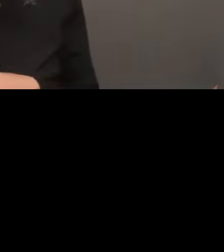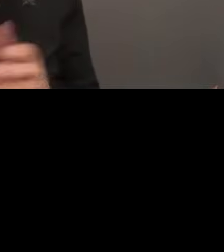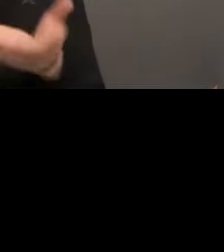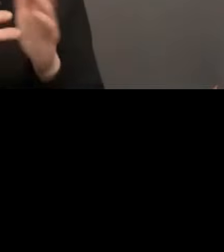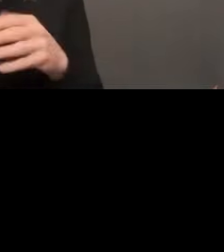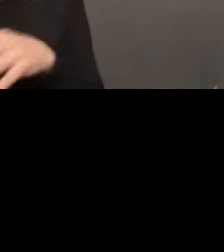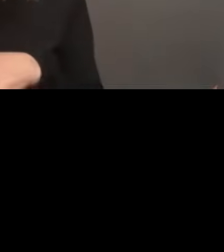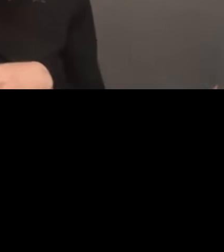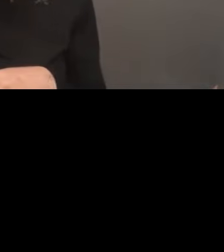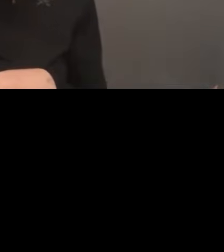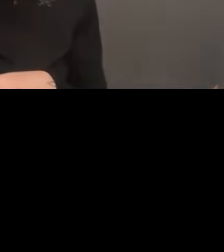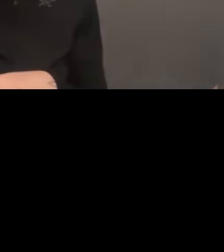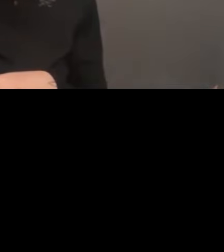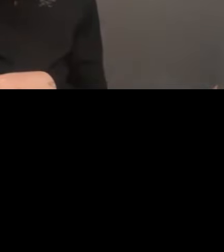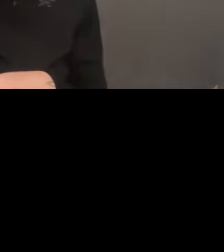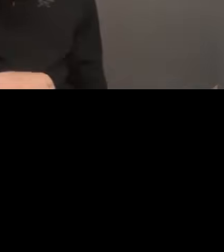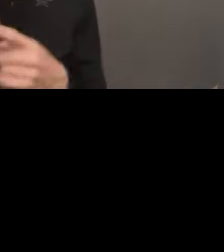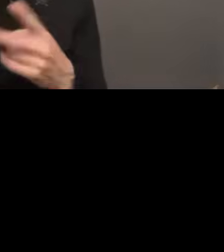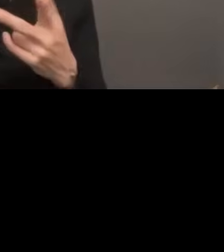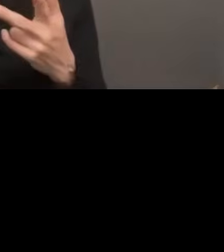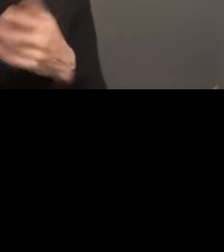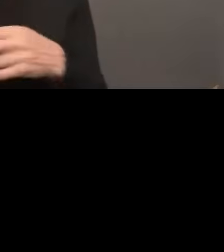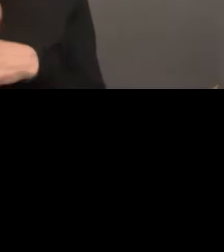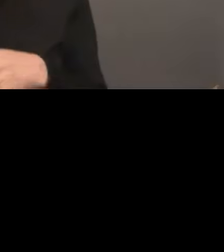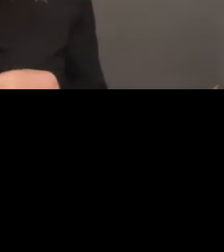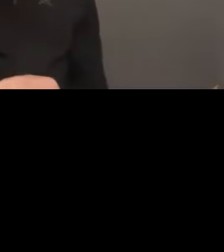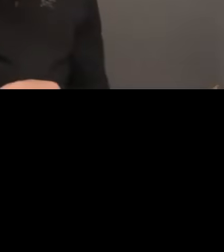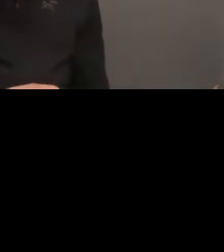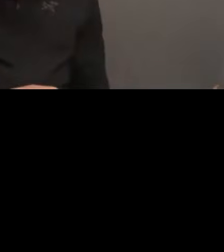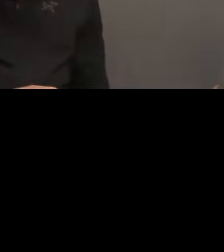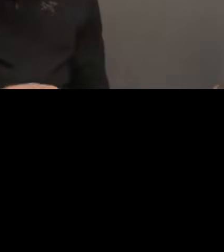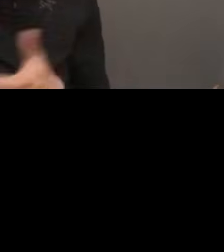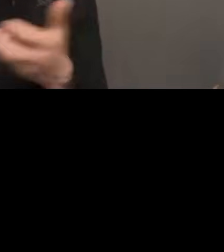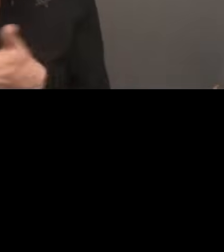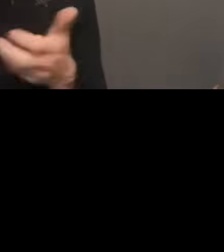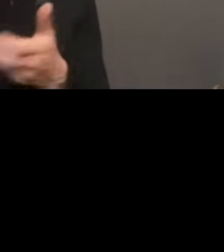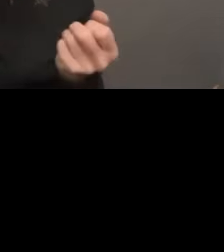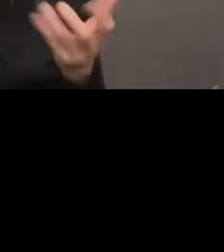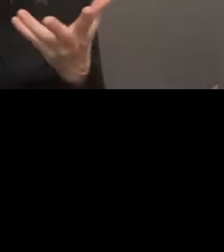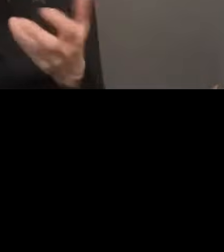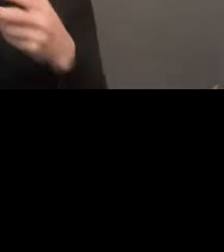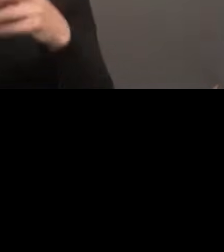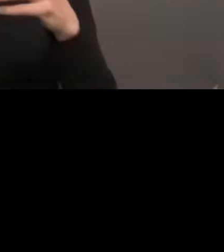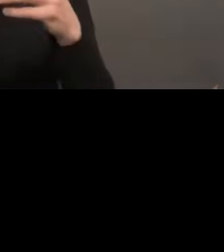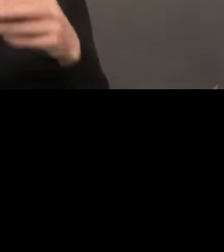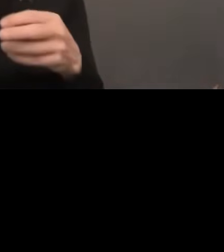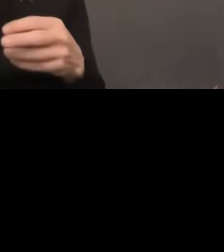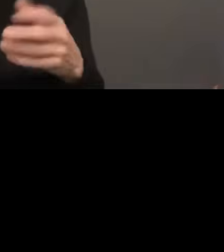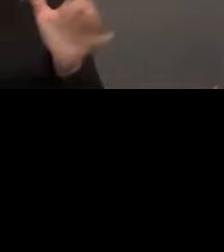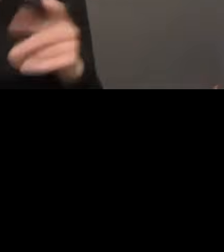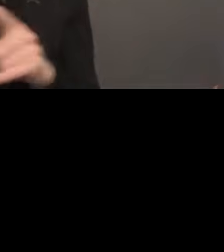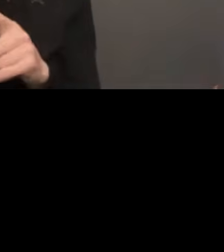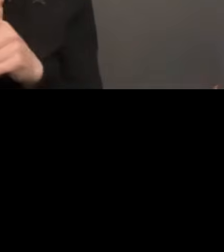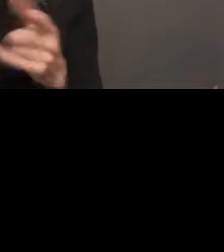any rebreathers? Did you use any nitrogen mixing? Like how many dives a day? So that kind of practical stuff, if you